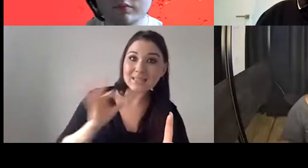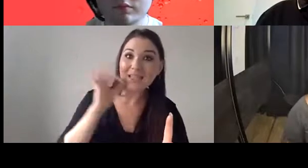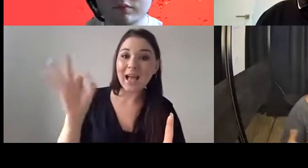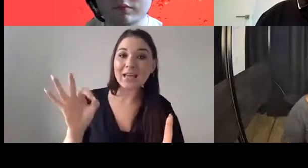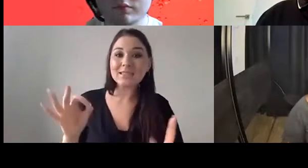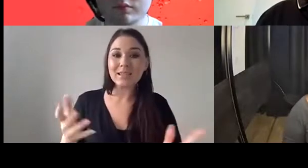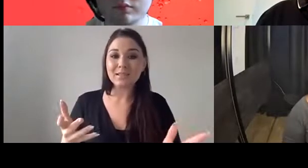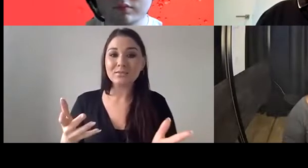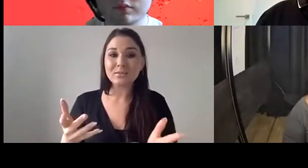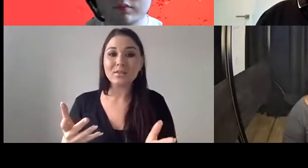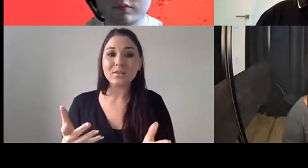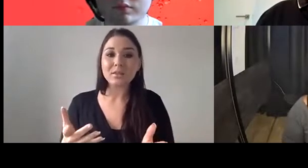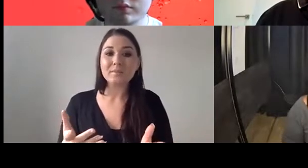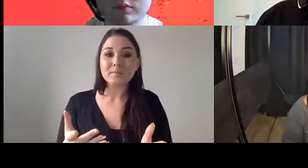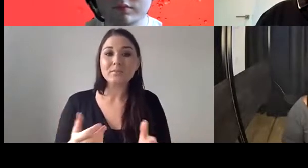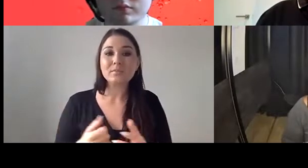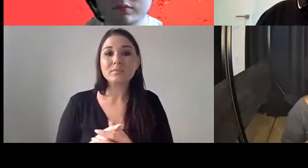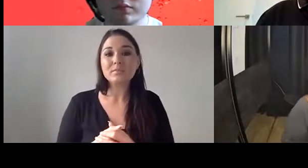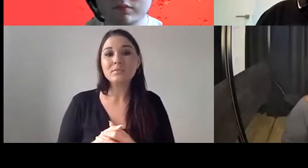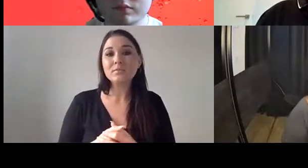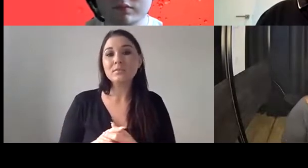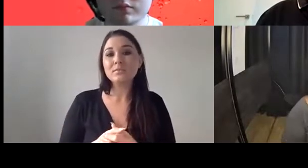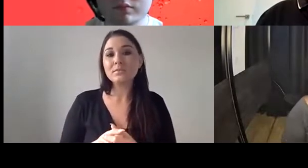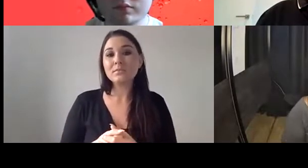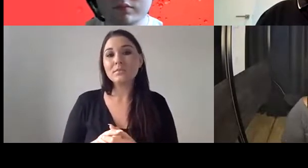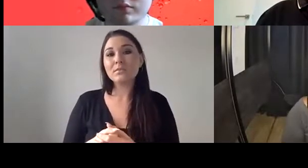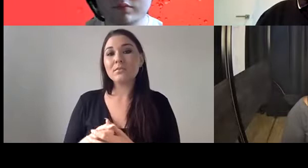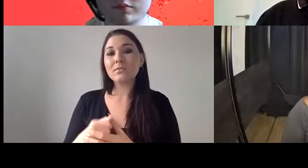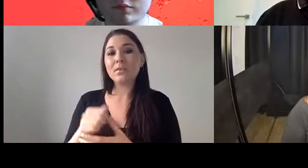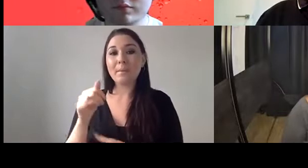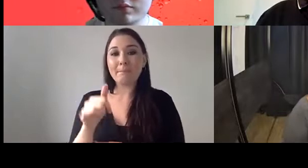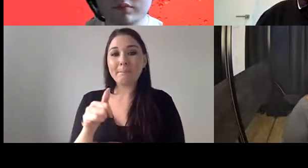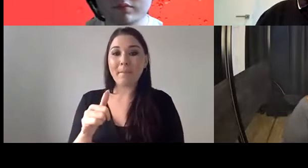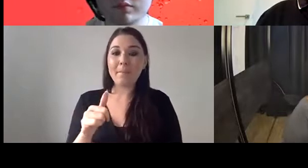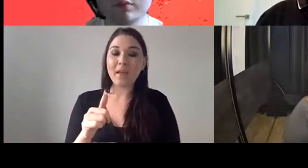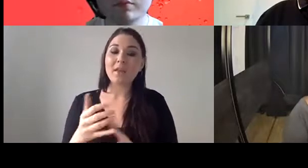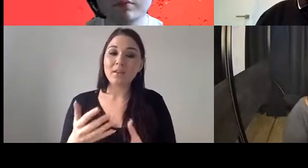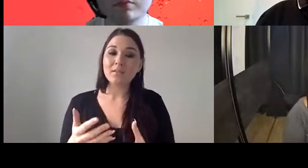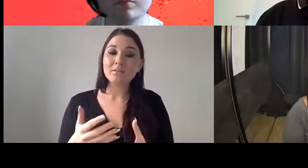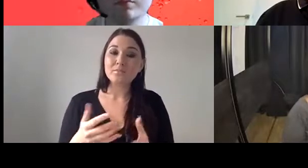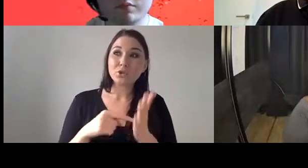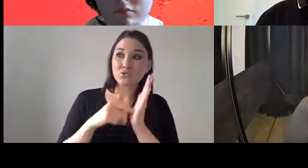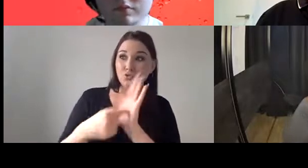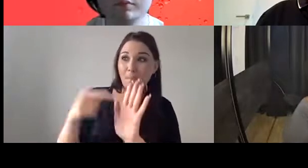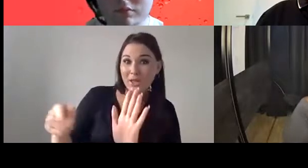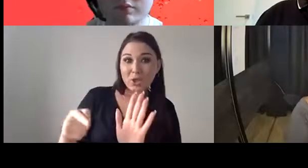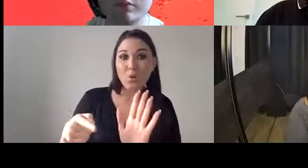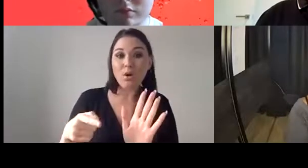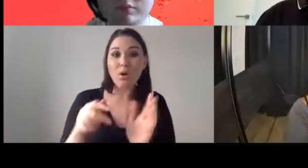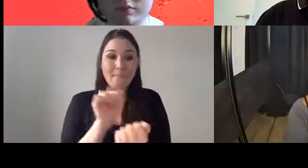accept that from anyone without having to ask for, do you have a diagnosis, an official diagnosis? Show me your paper, show me